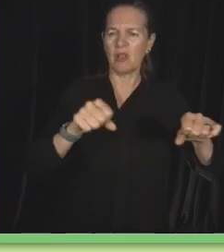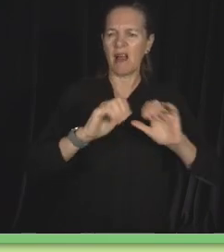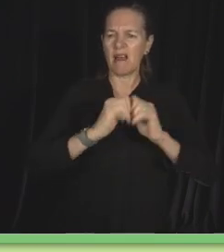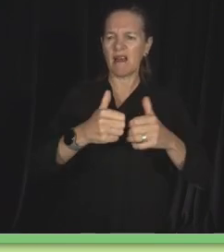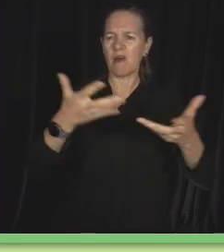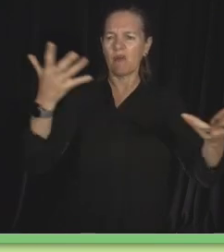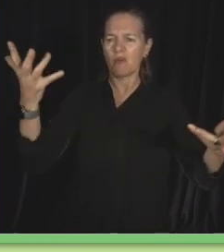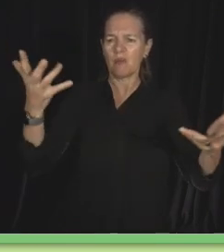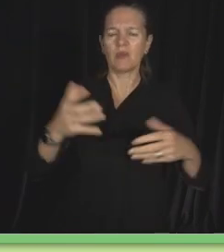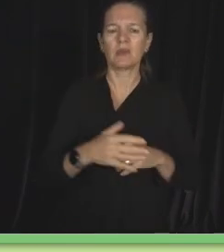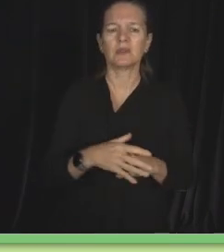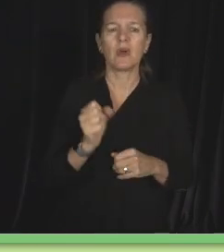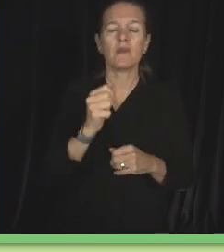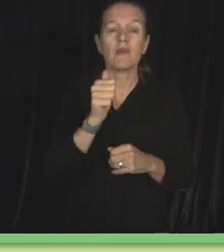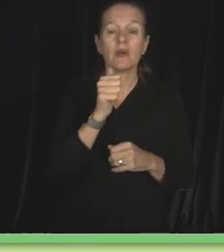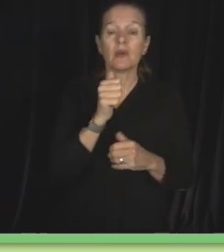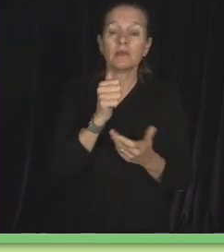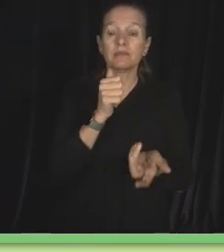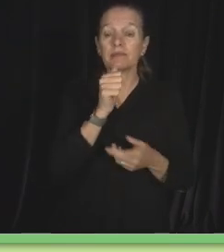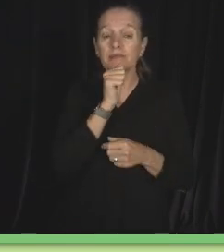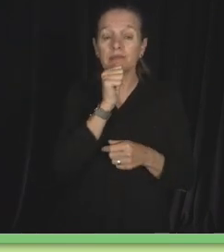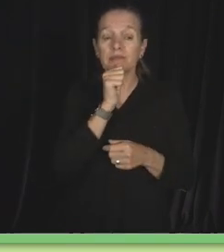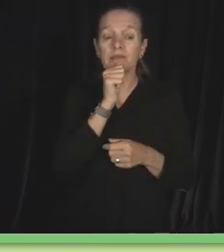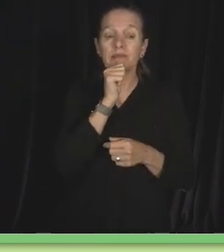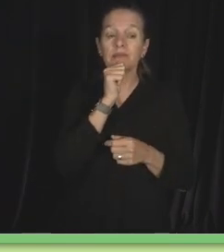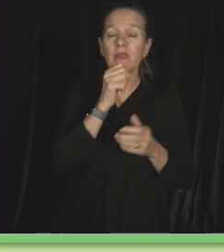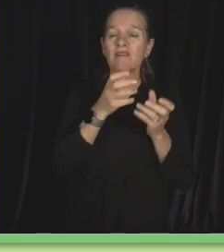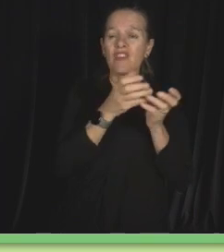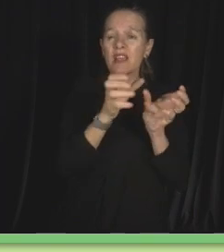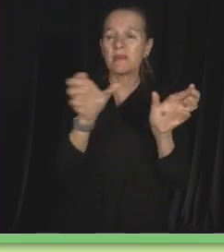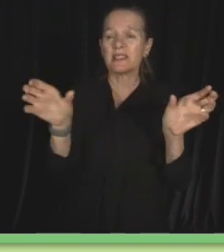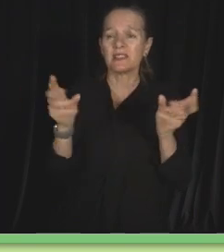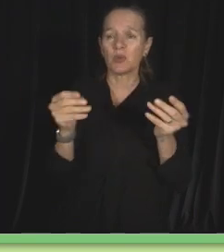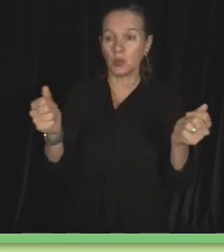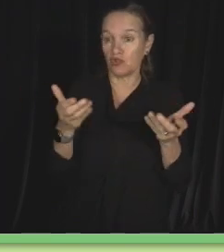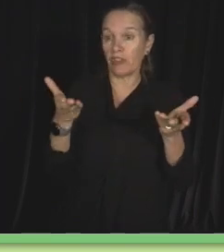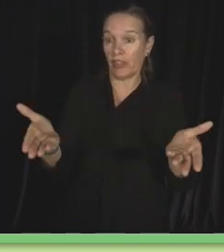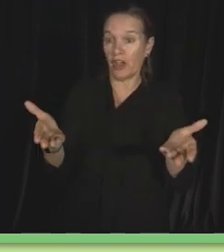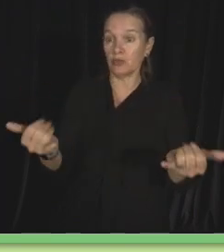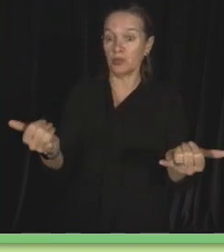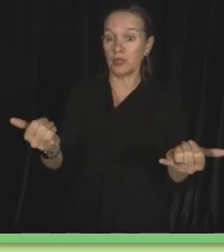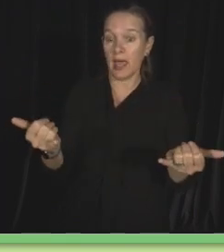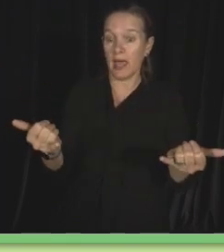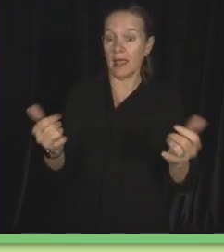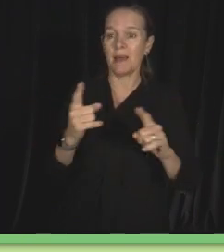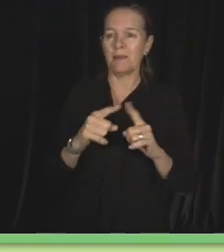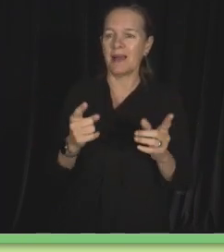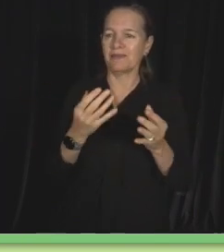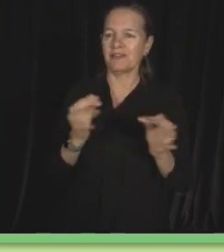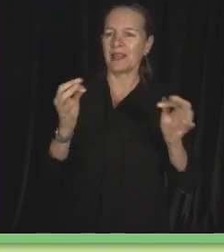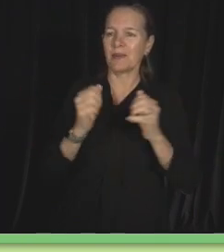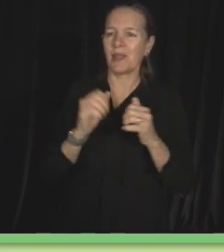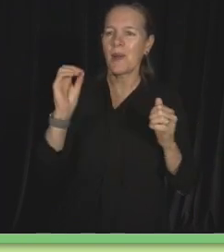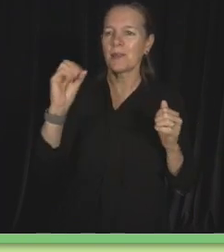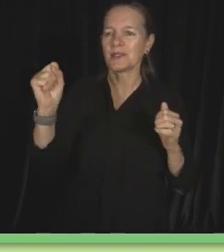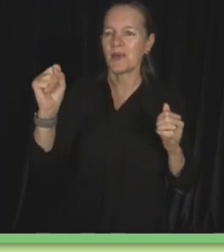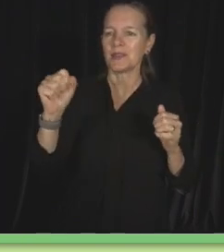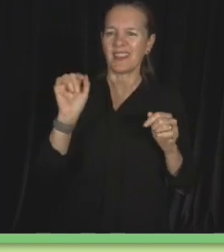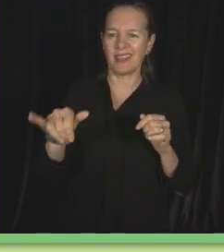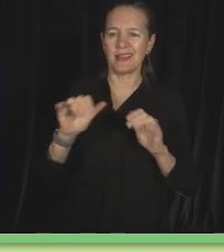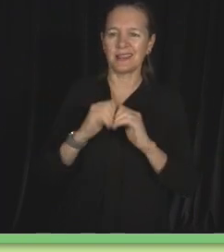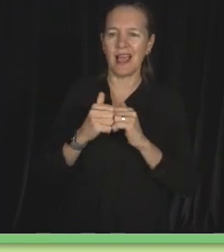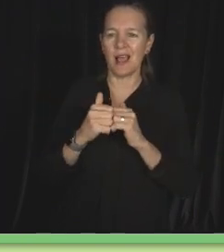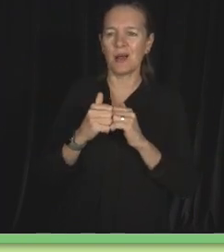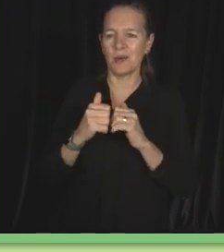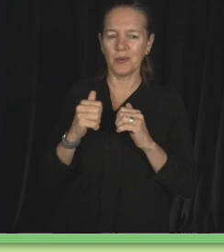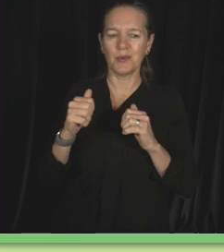Proprietary and fragmented solutions really dominate today, but as history tells us, it's really with open source that technology can be